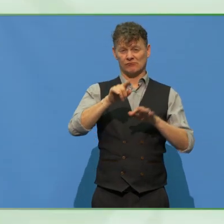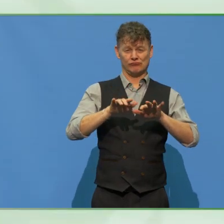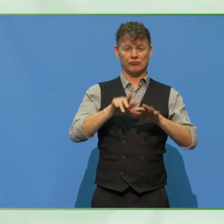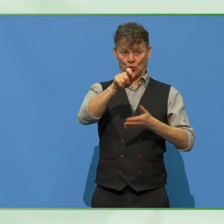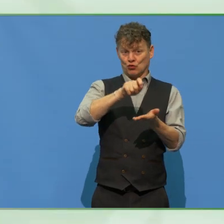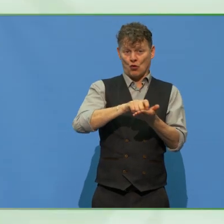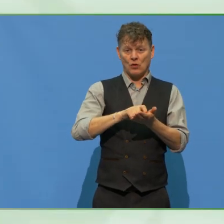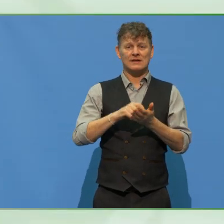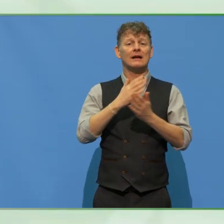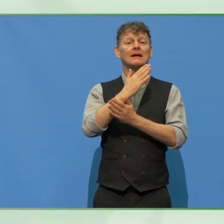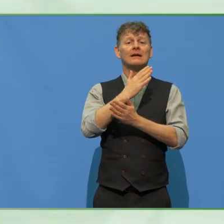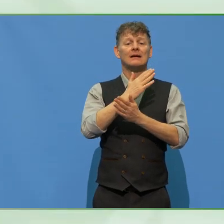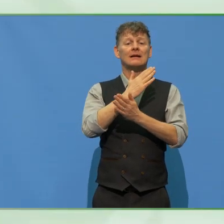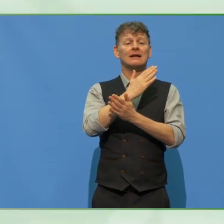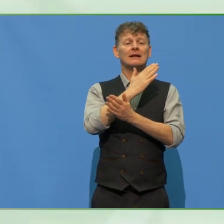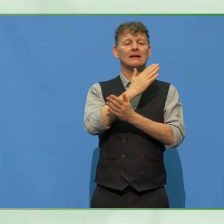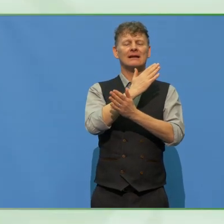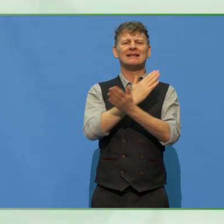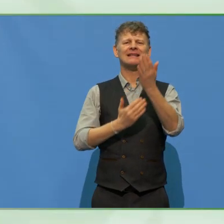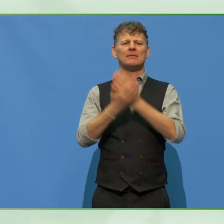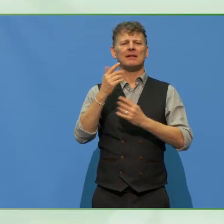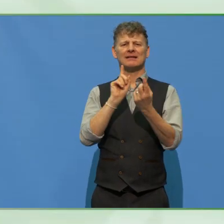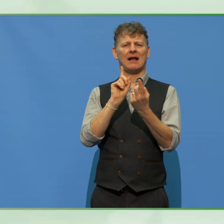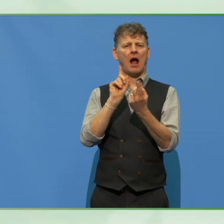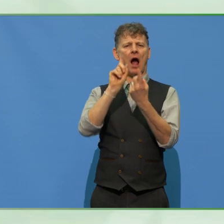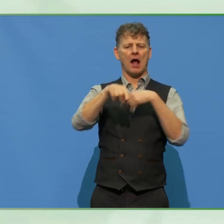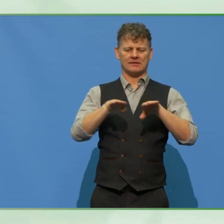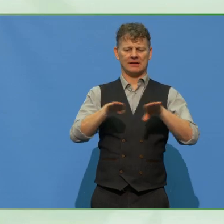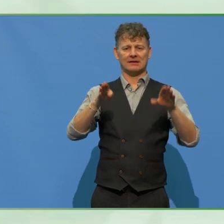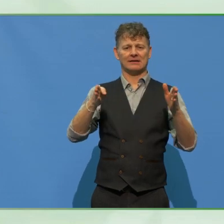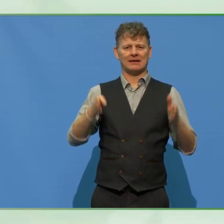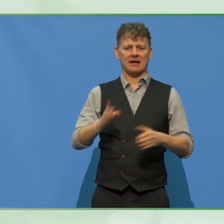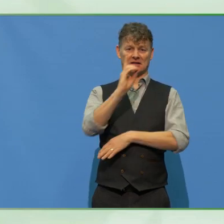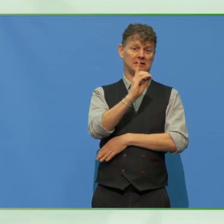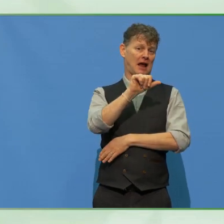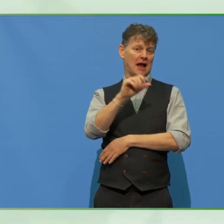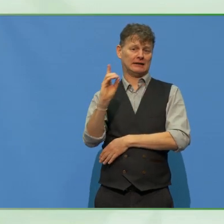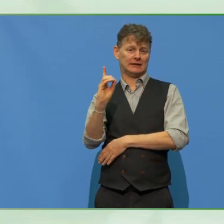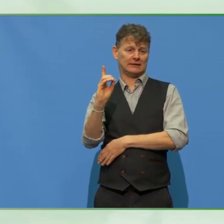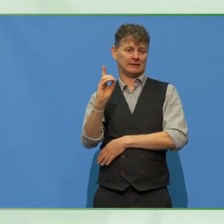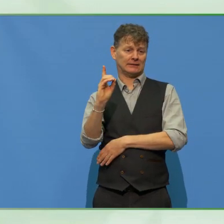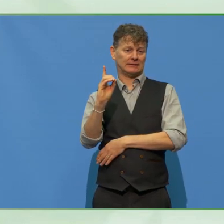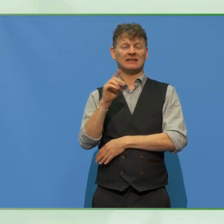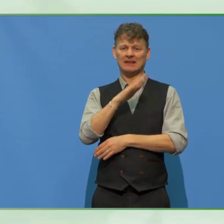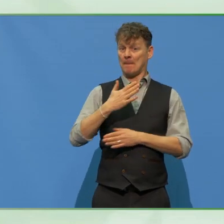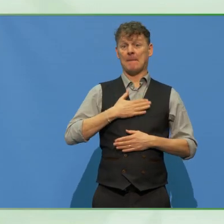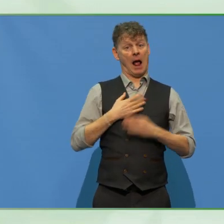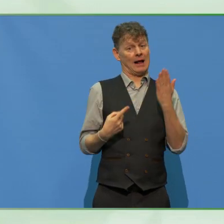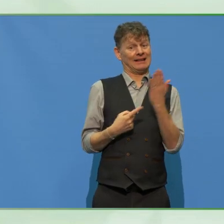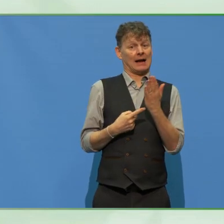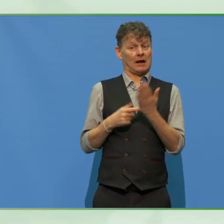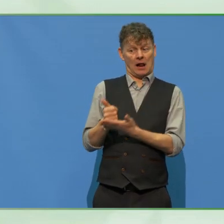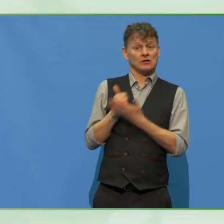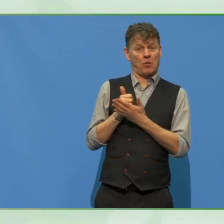notes. Disability Answer Desk, DAD, D-A-D. This is my technical support team. It